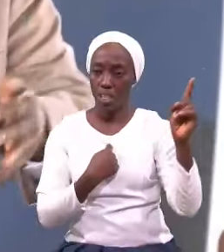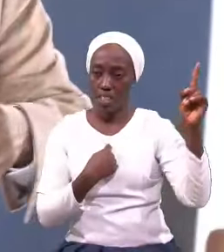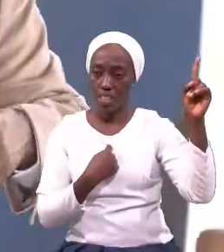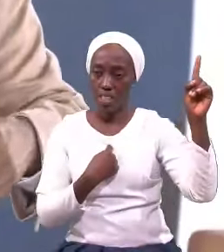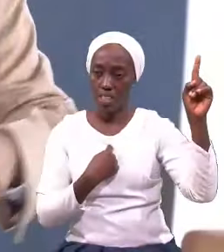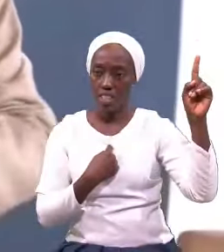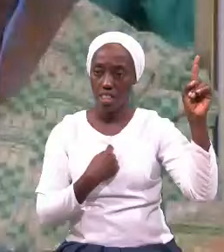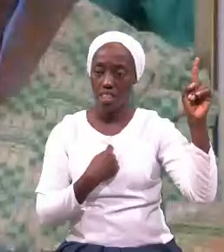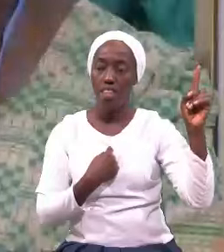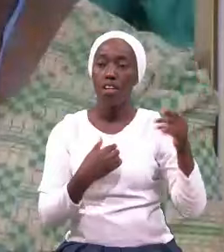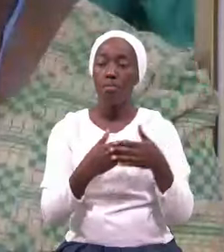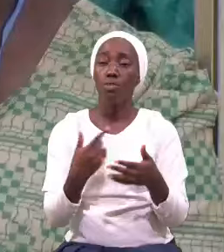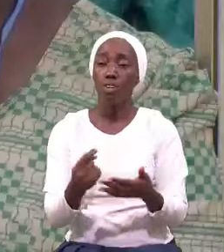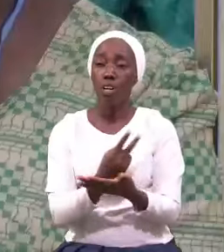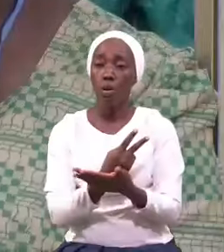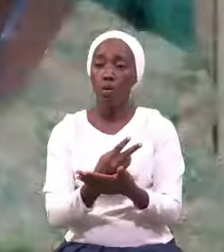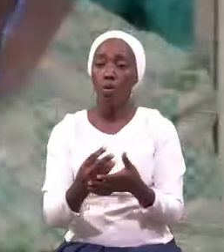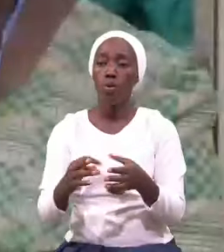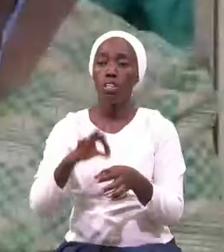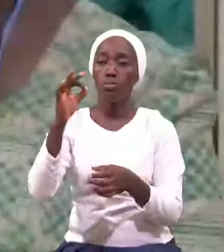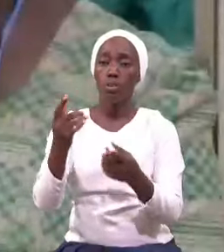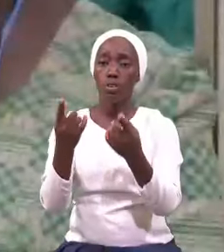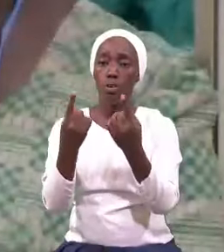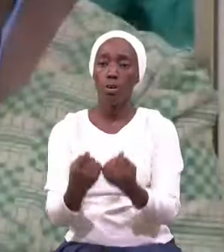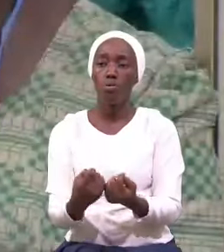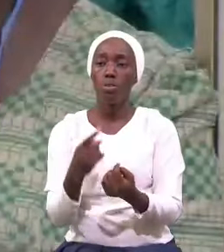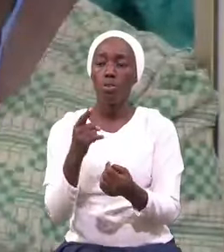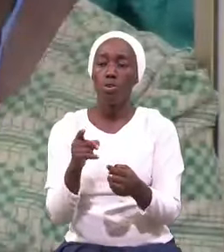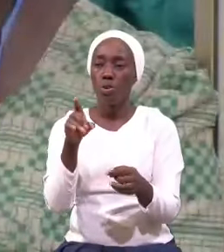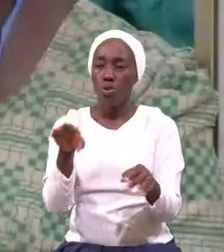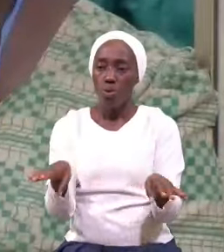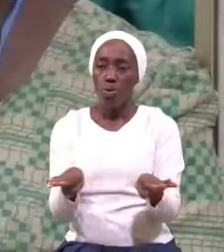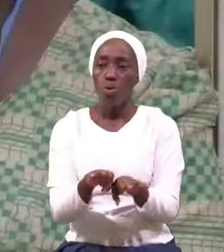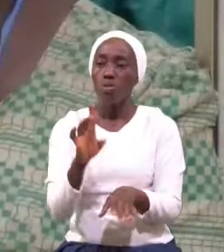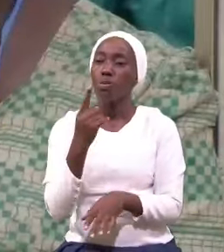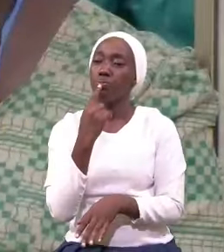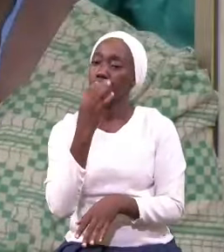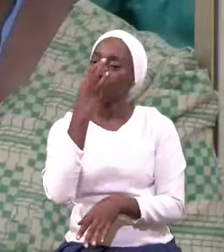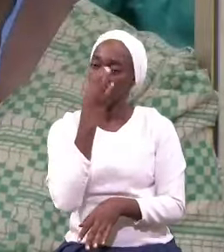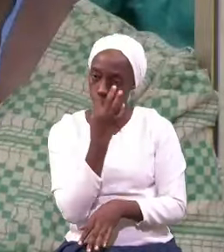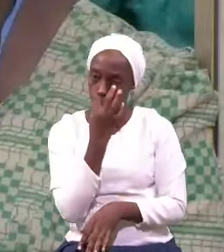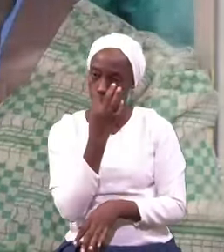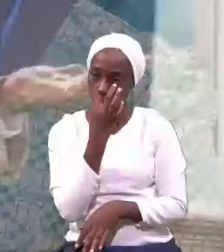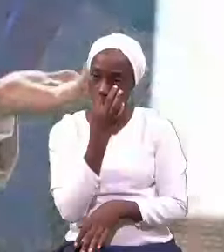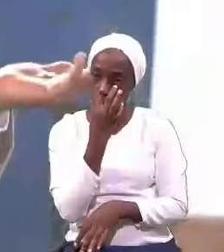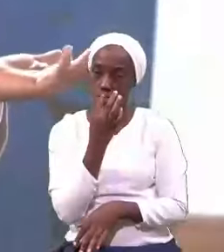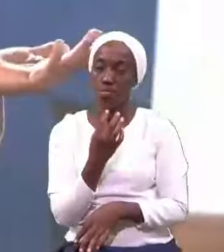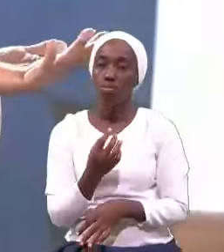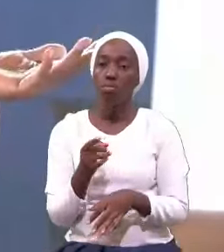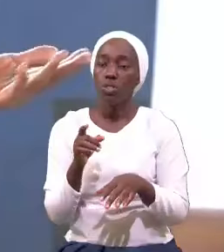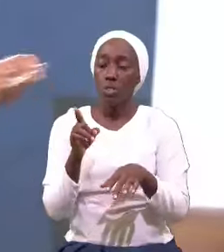Before the Holy Ghost comes, you close your mouth. You don't know what to